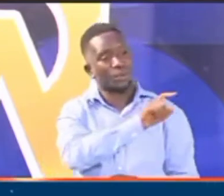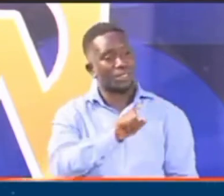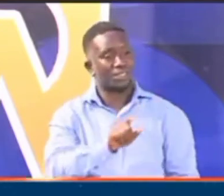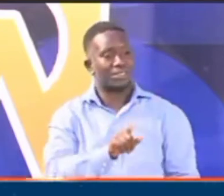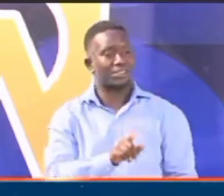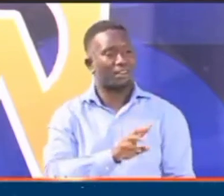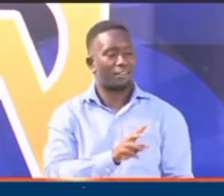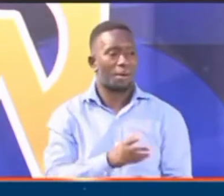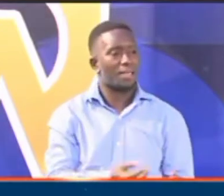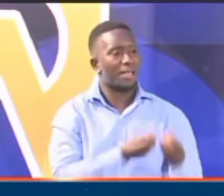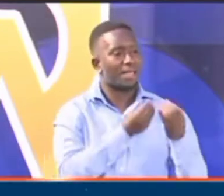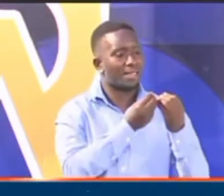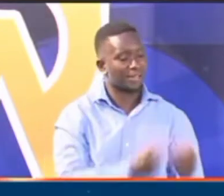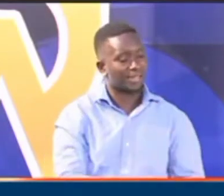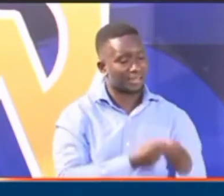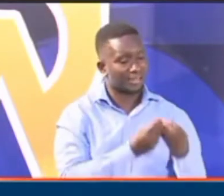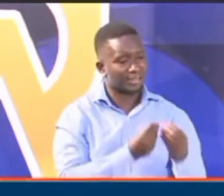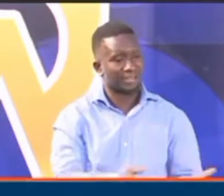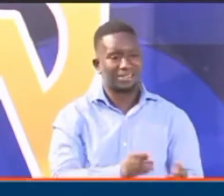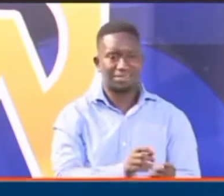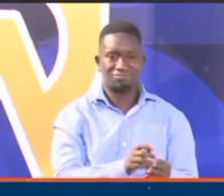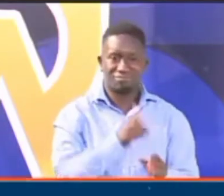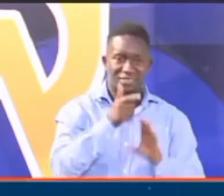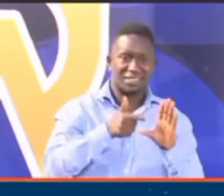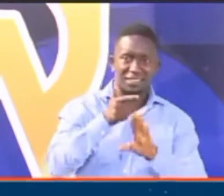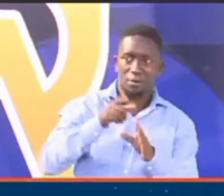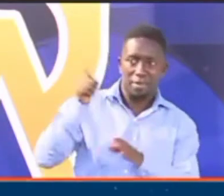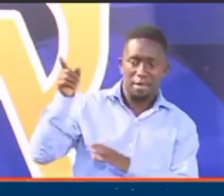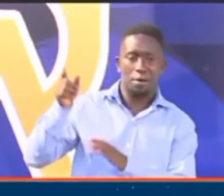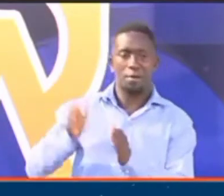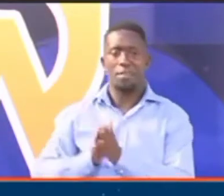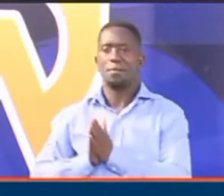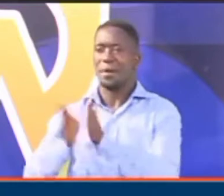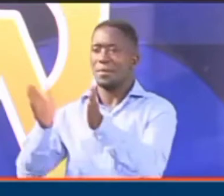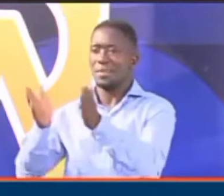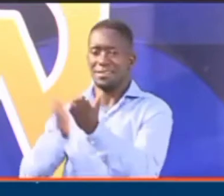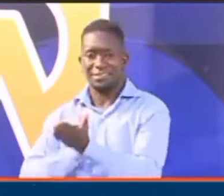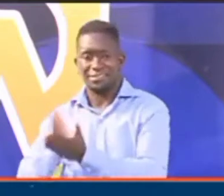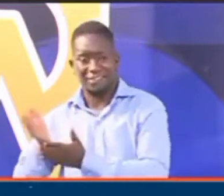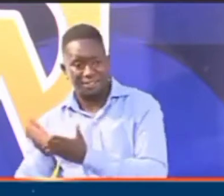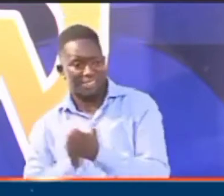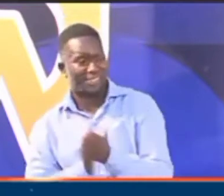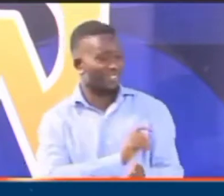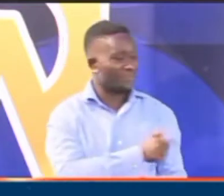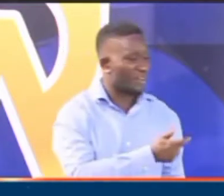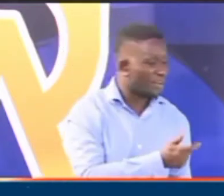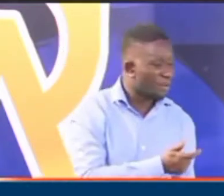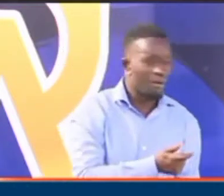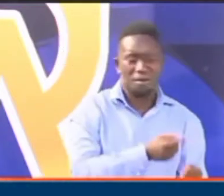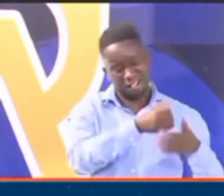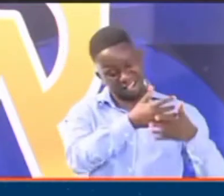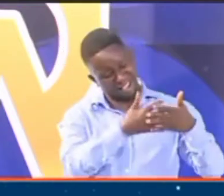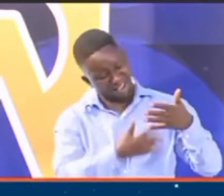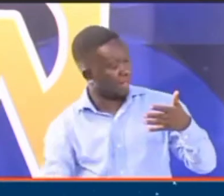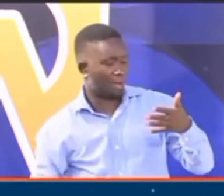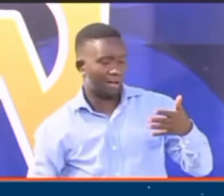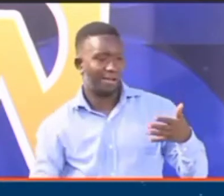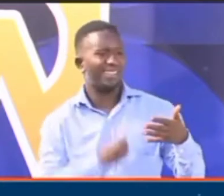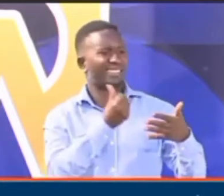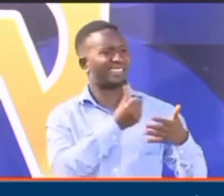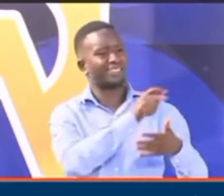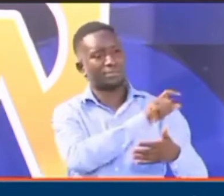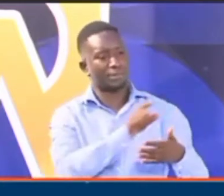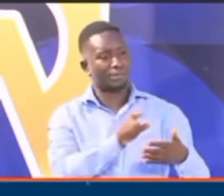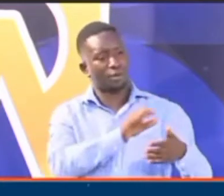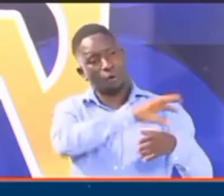data journalism week, public service week, reporting week, the radio week, digital skills week. Oh, wait, haven't I mentioned all of them? All the 6 weeks? Okay,